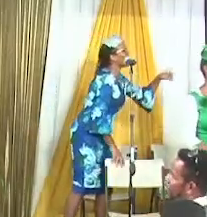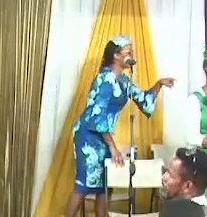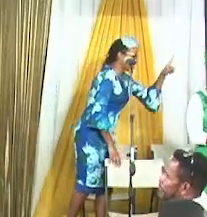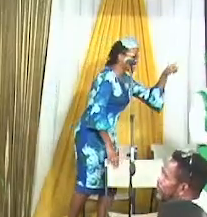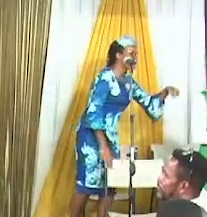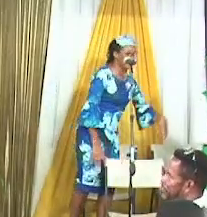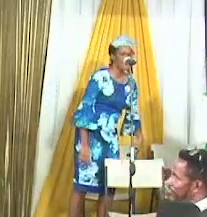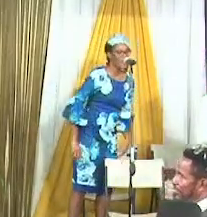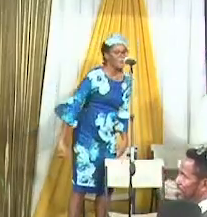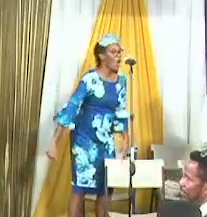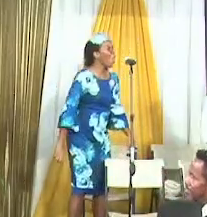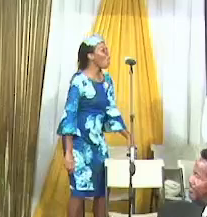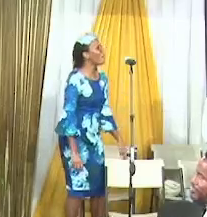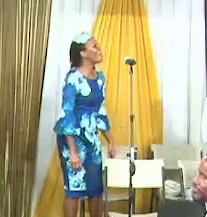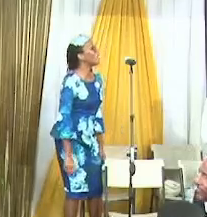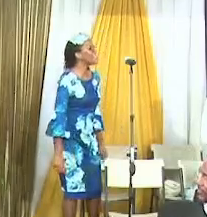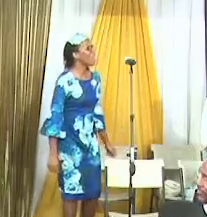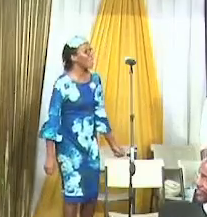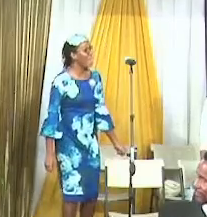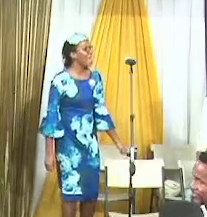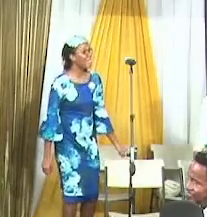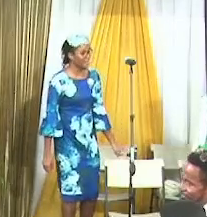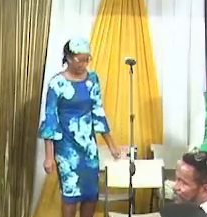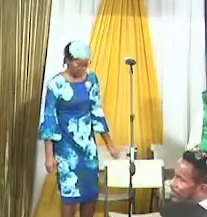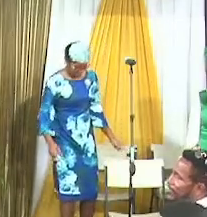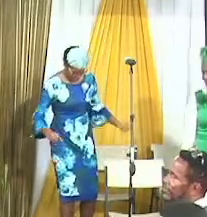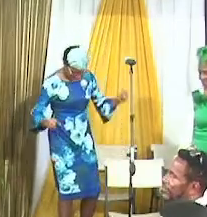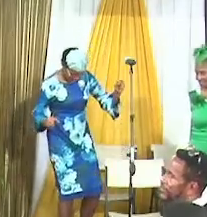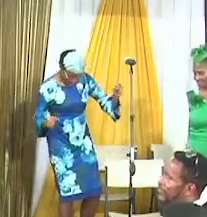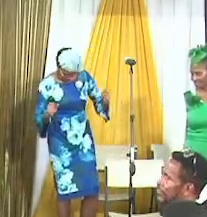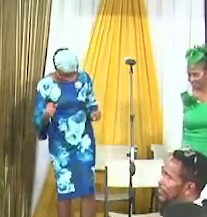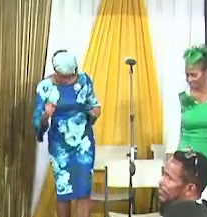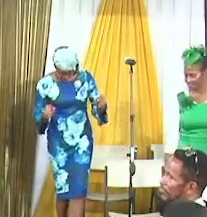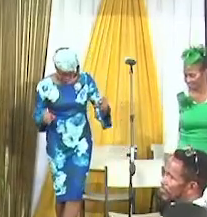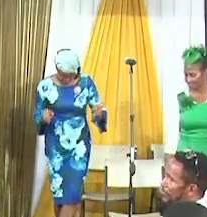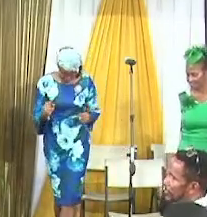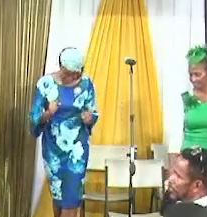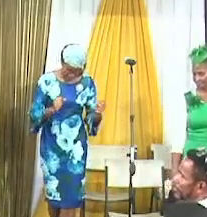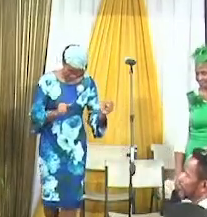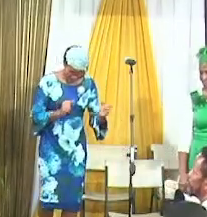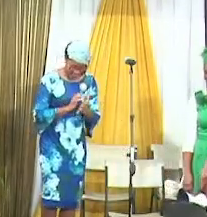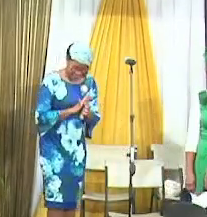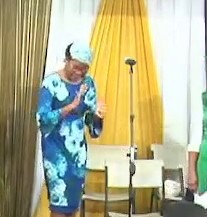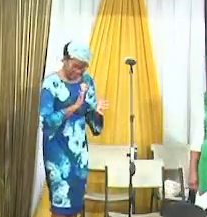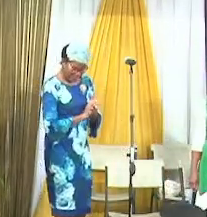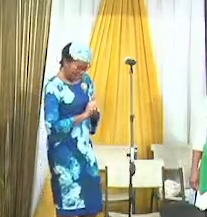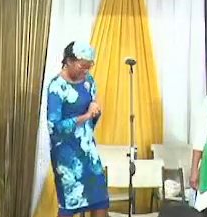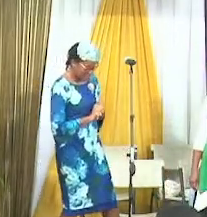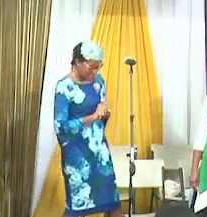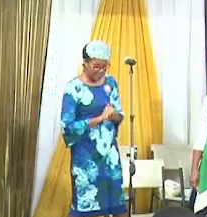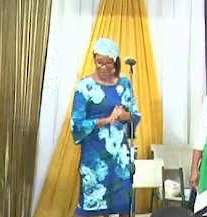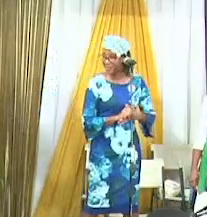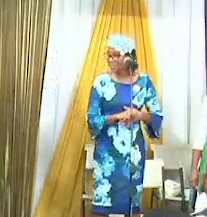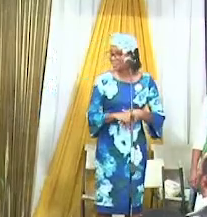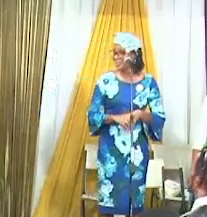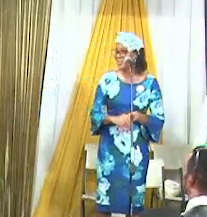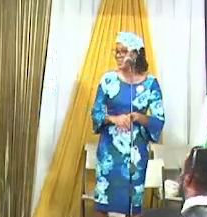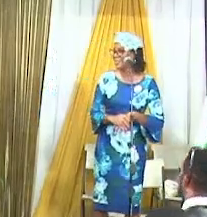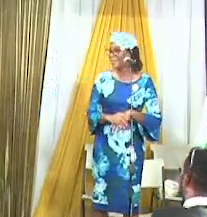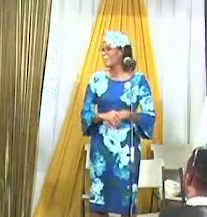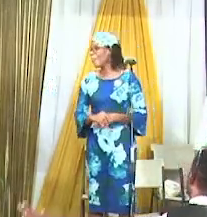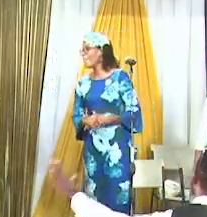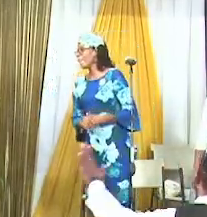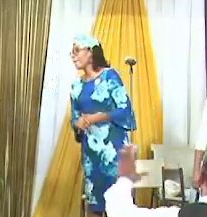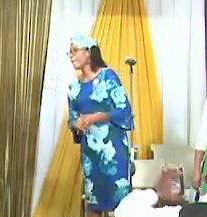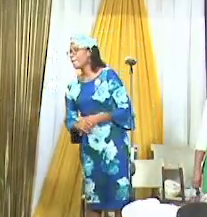you. Lord God, we thank you for your word. Jesus, Lord God, you have confirmed your word for this day. We thank you for